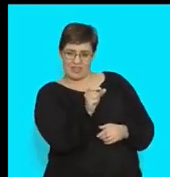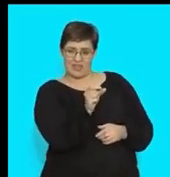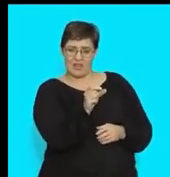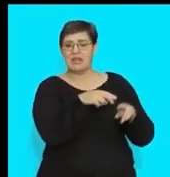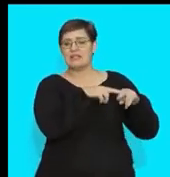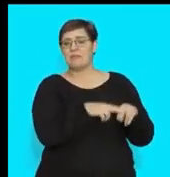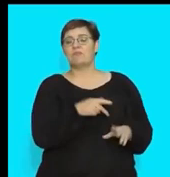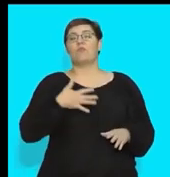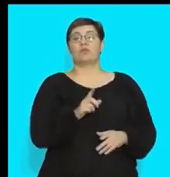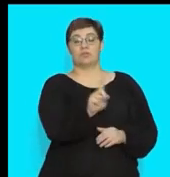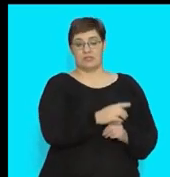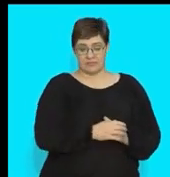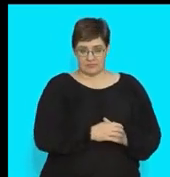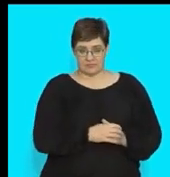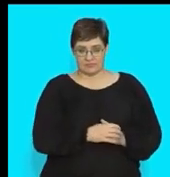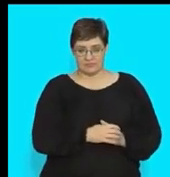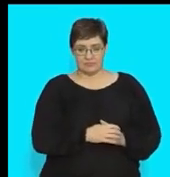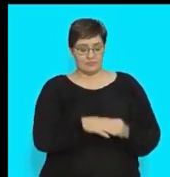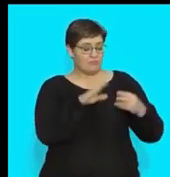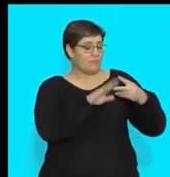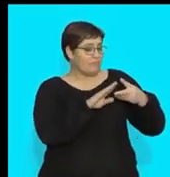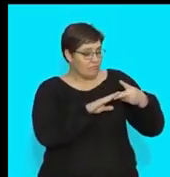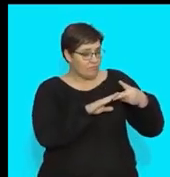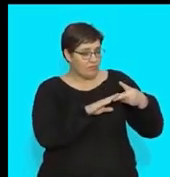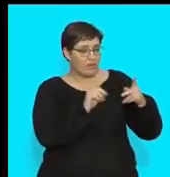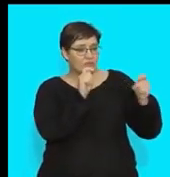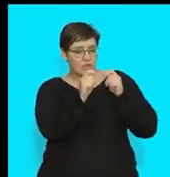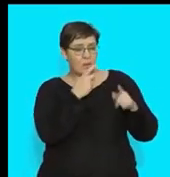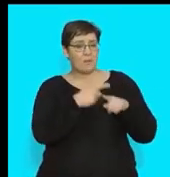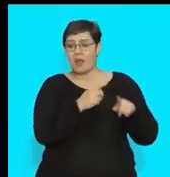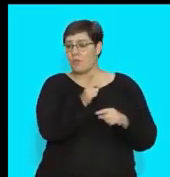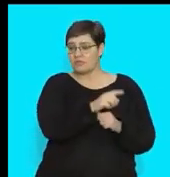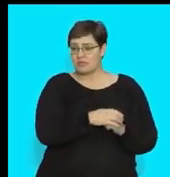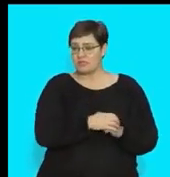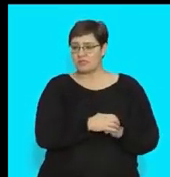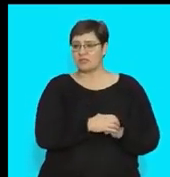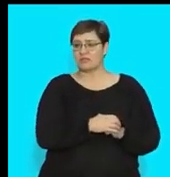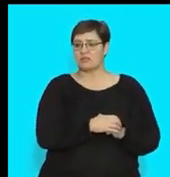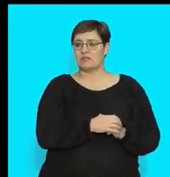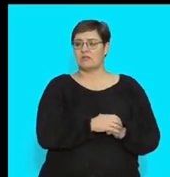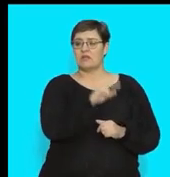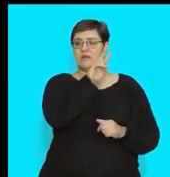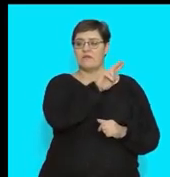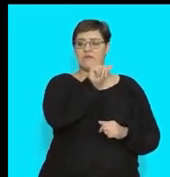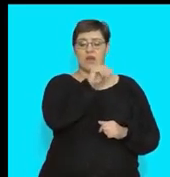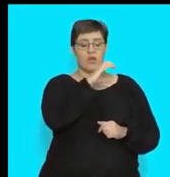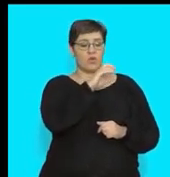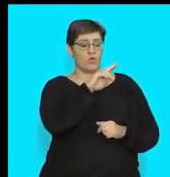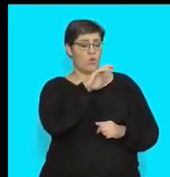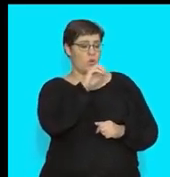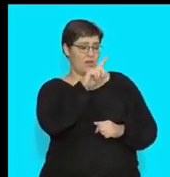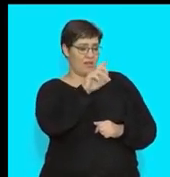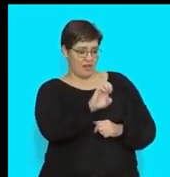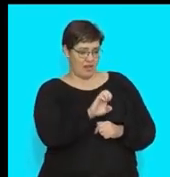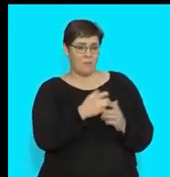on what we want. What's another thing that we can tweak or play around with is this vacuole. A vacuole plays a